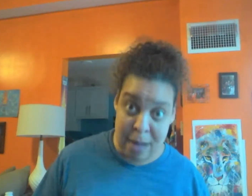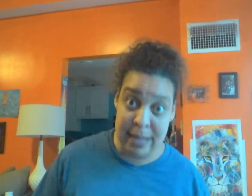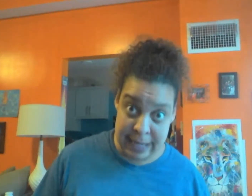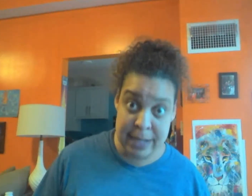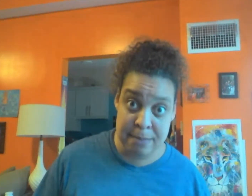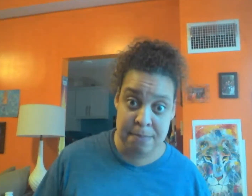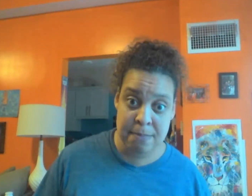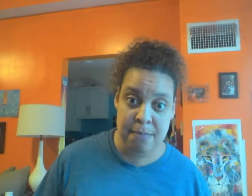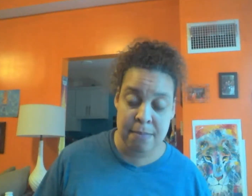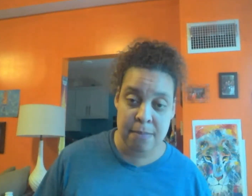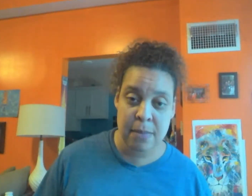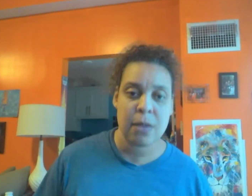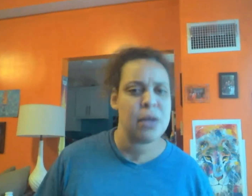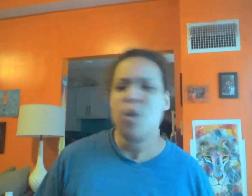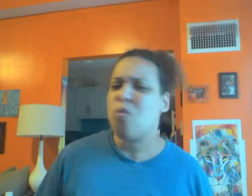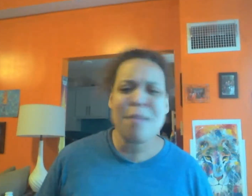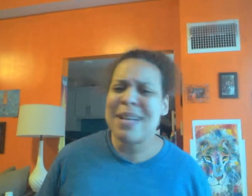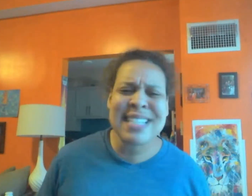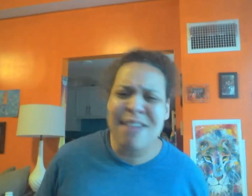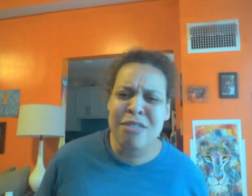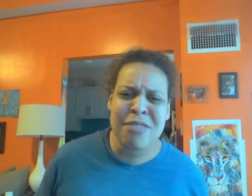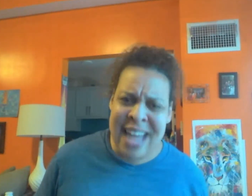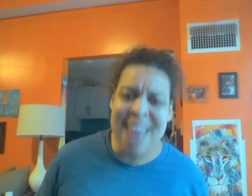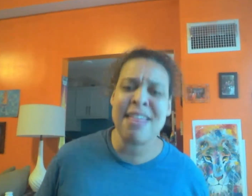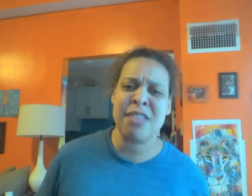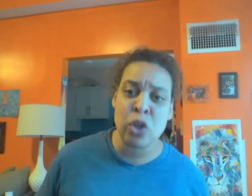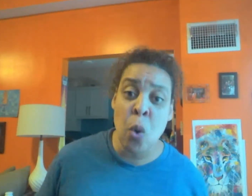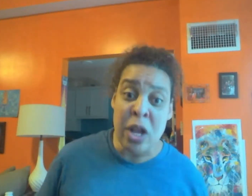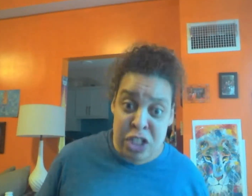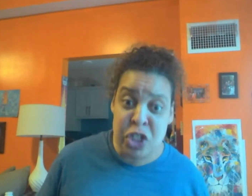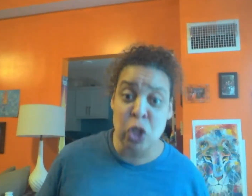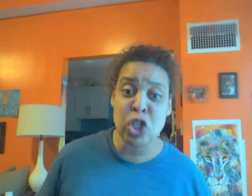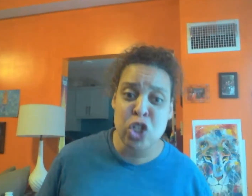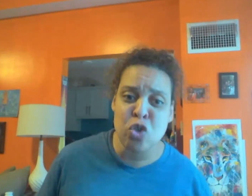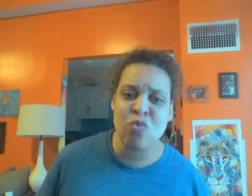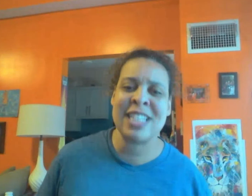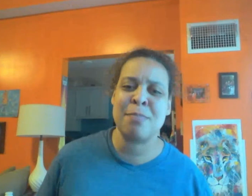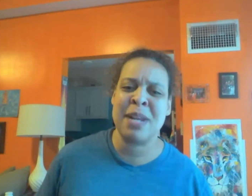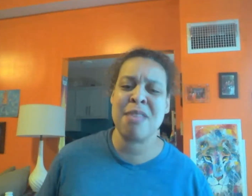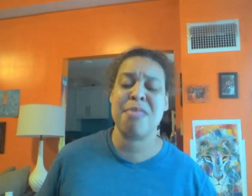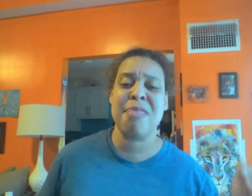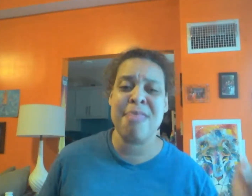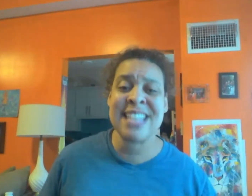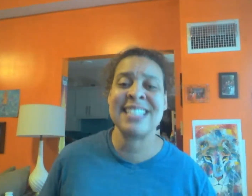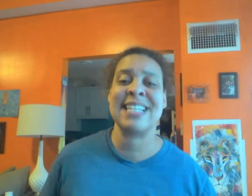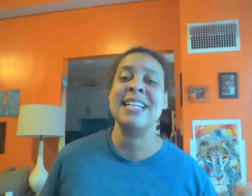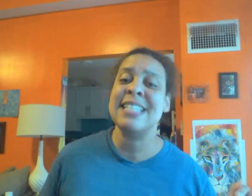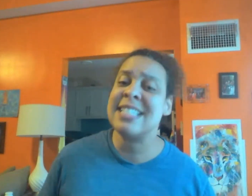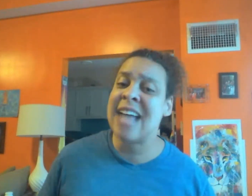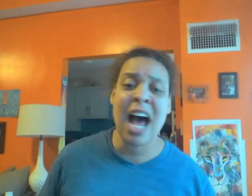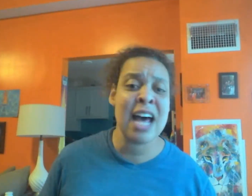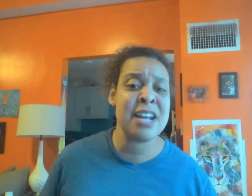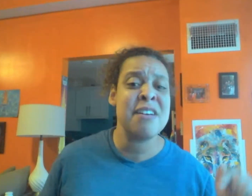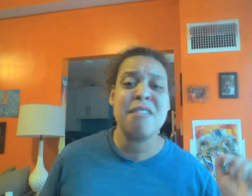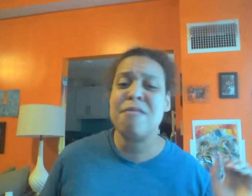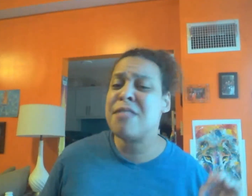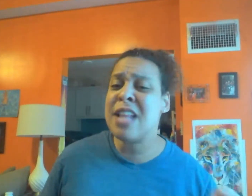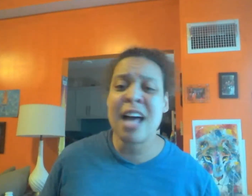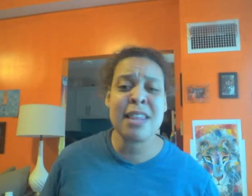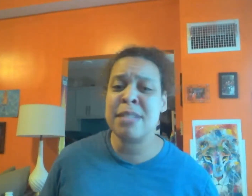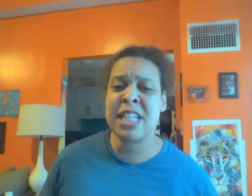the Republic. We must never forget that the loyal soldiers who rest beneath this